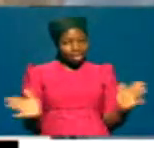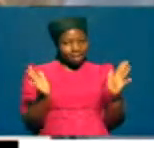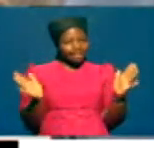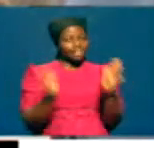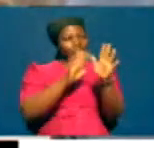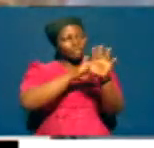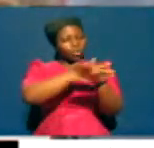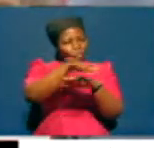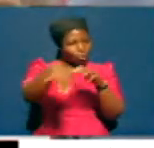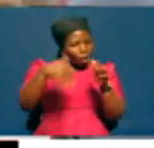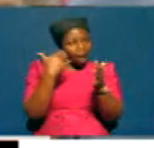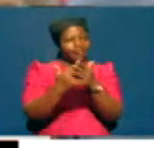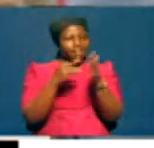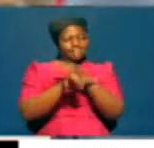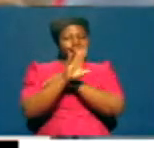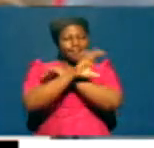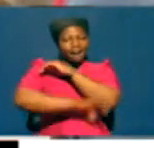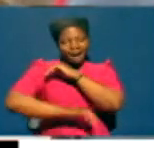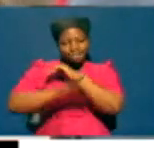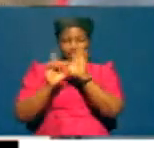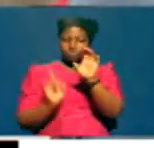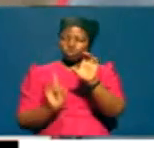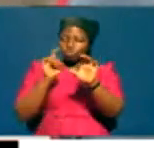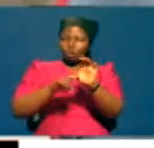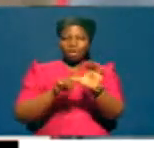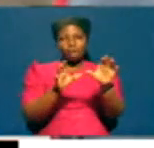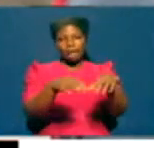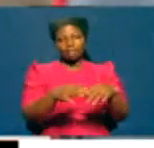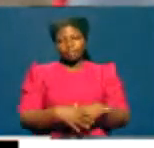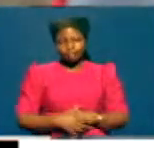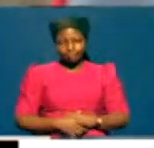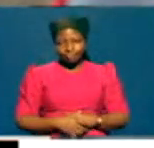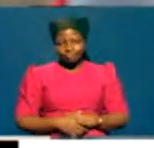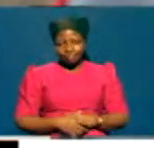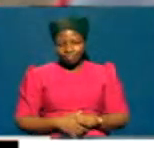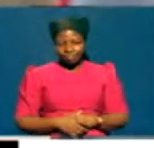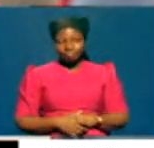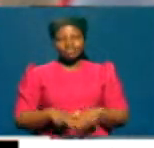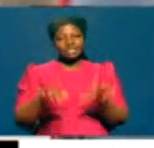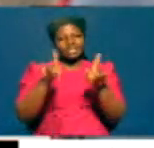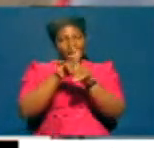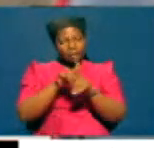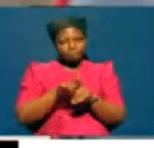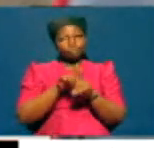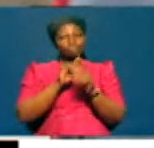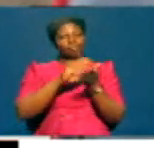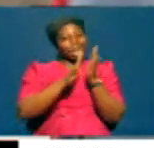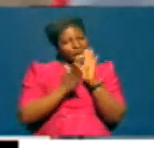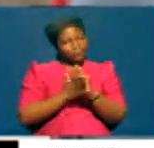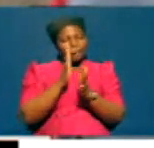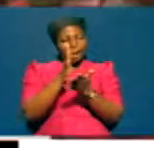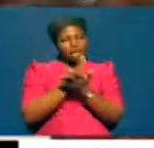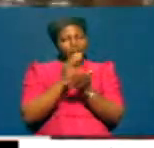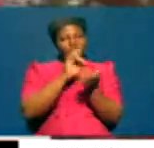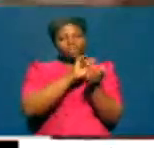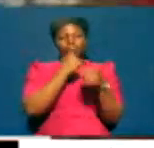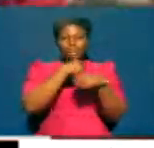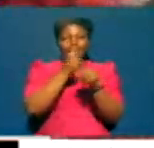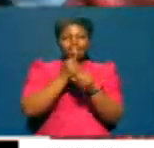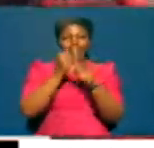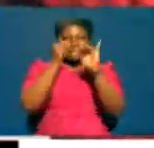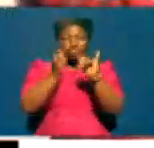this country to join this party and be part of shaping the new future that is coming.